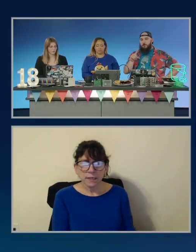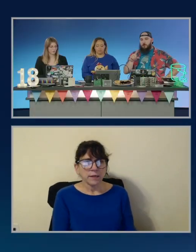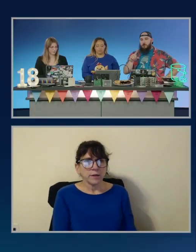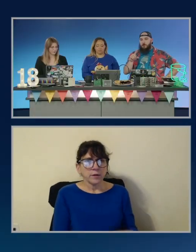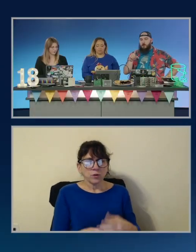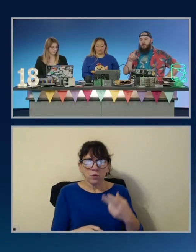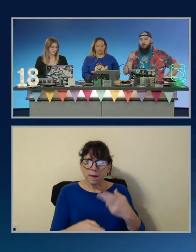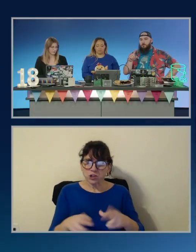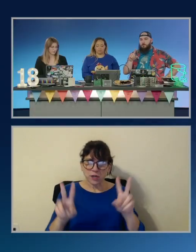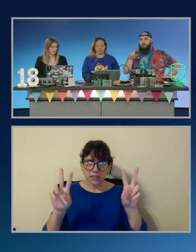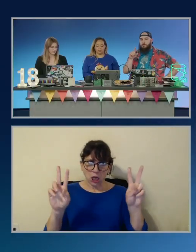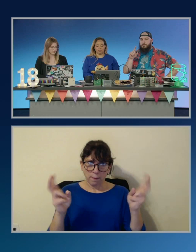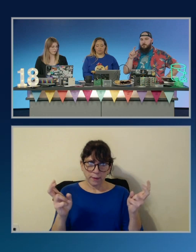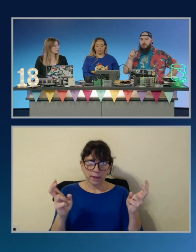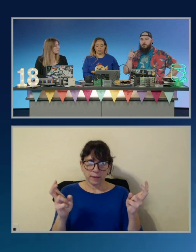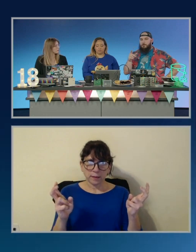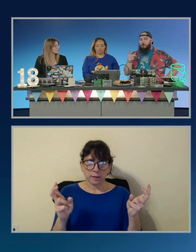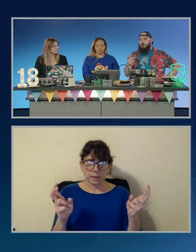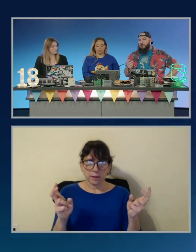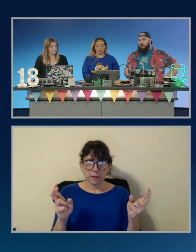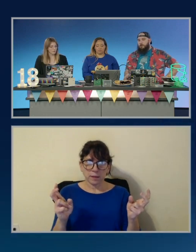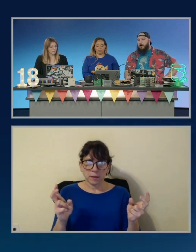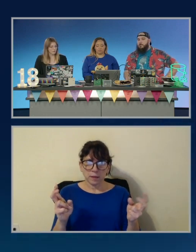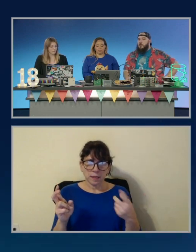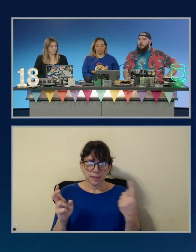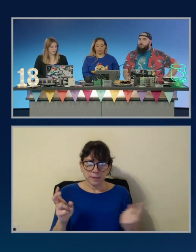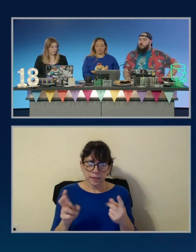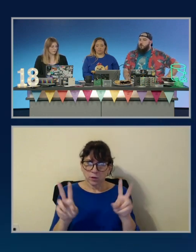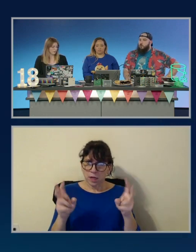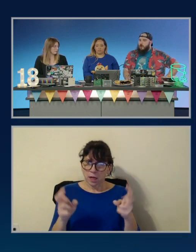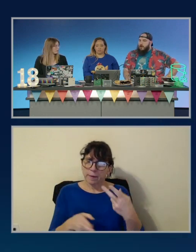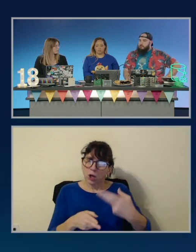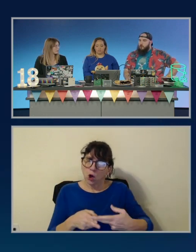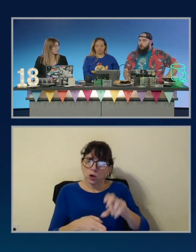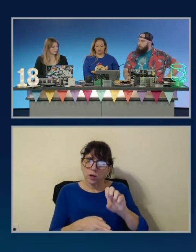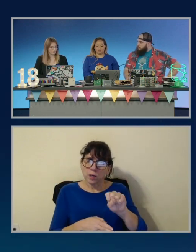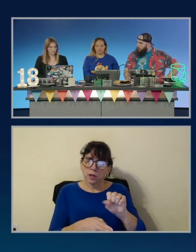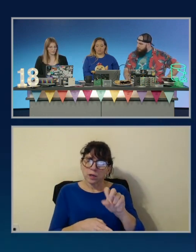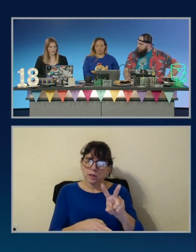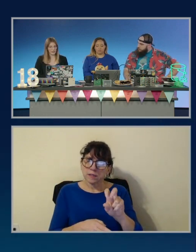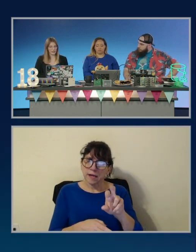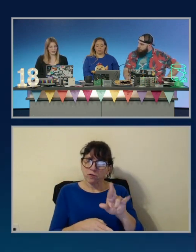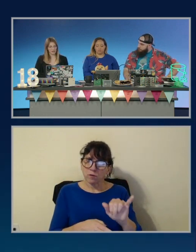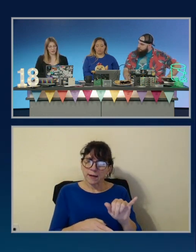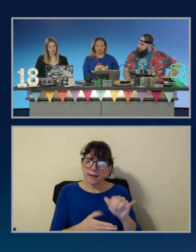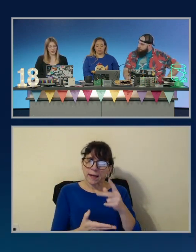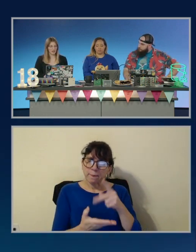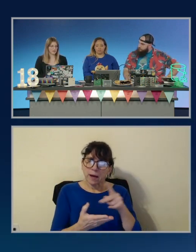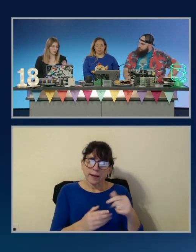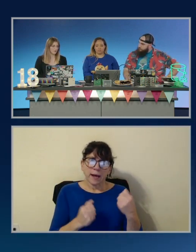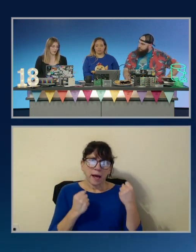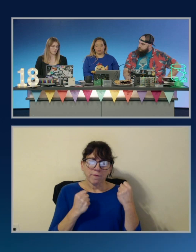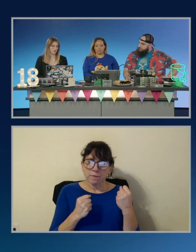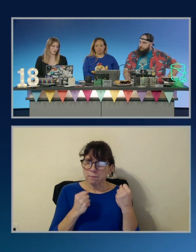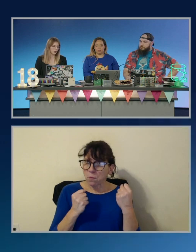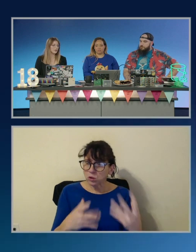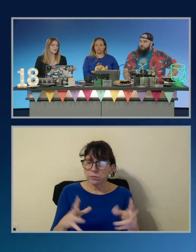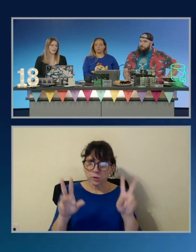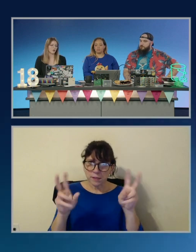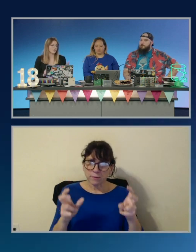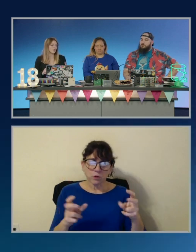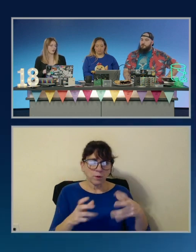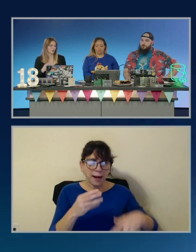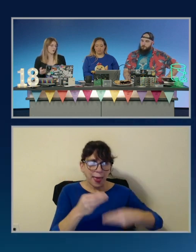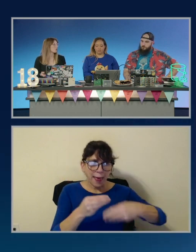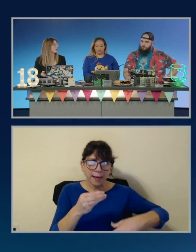topic, a single topic called savory pie. We can add multiple topics here. Yeah, you can add up to 5 different topics,